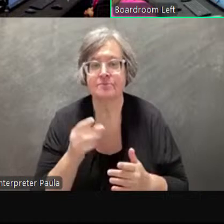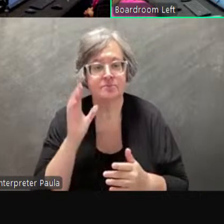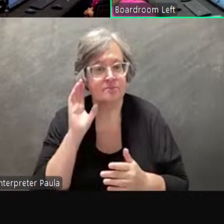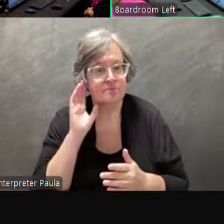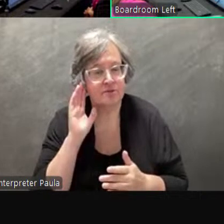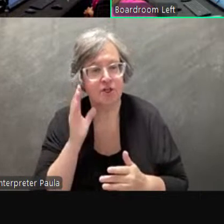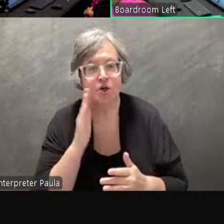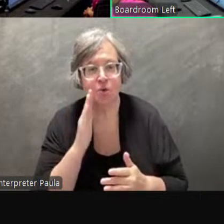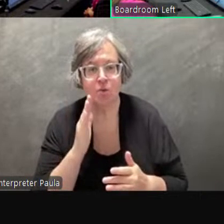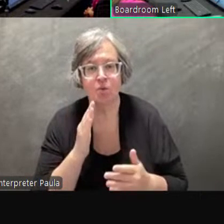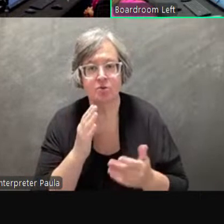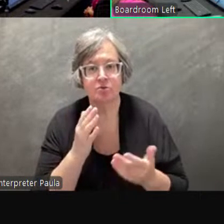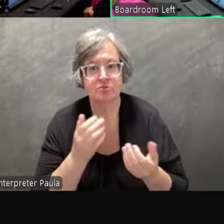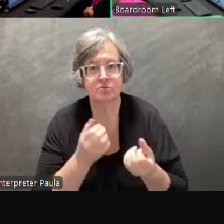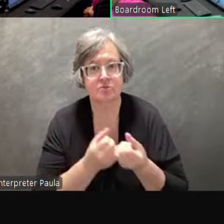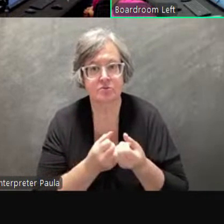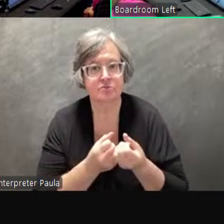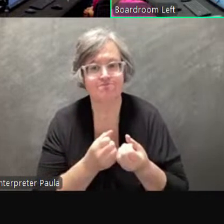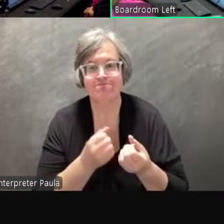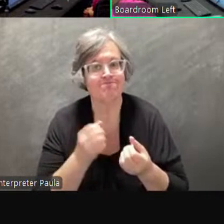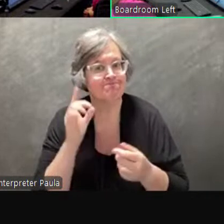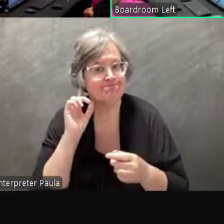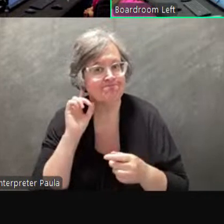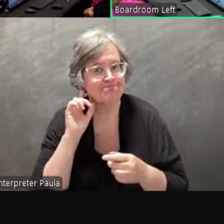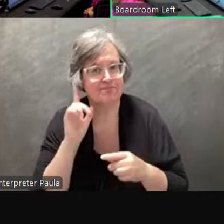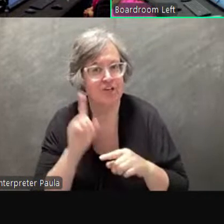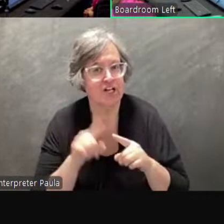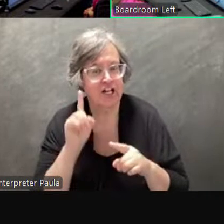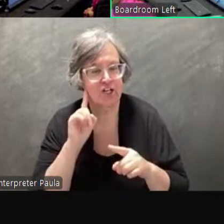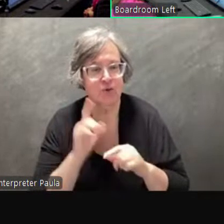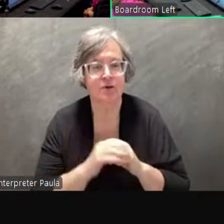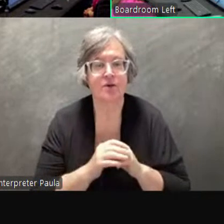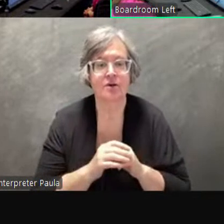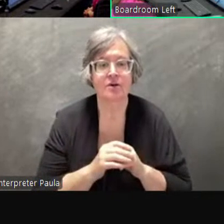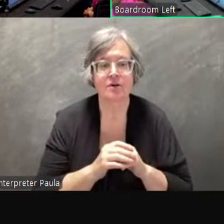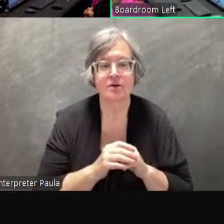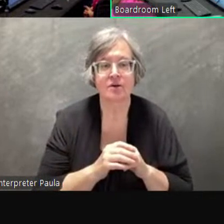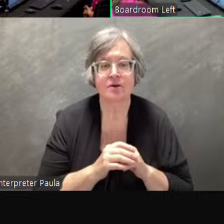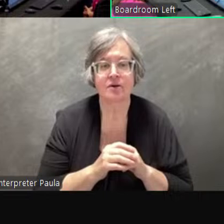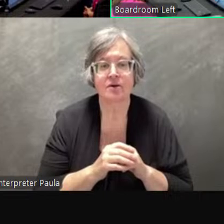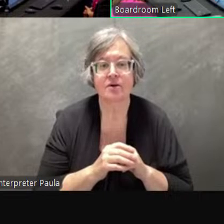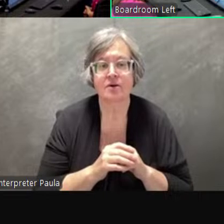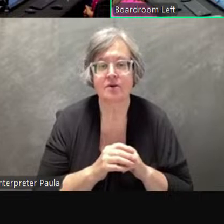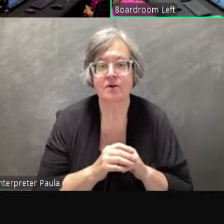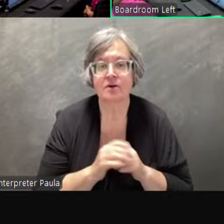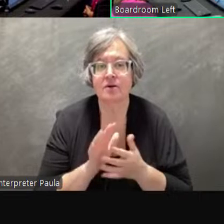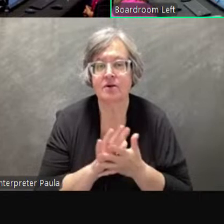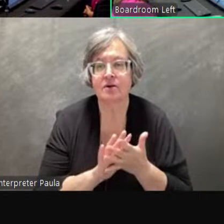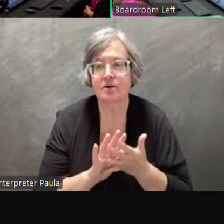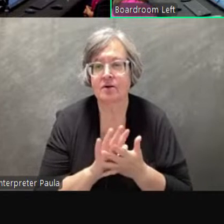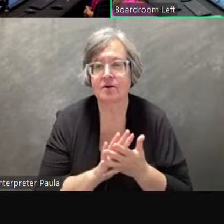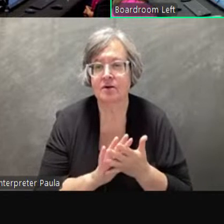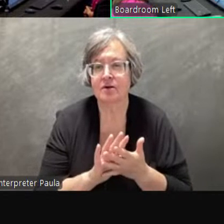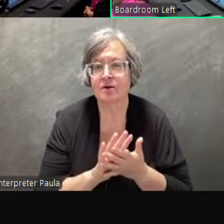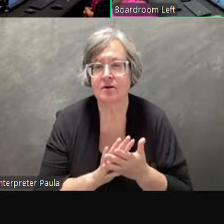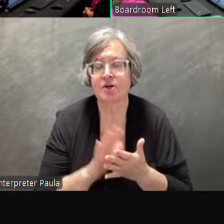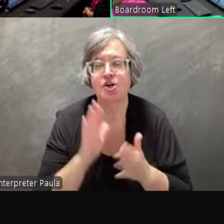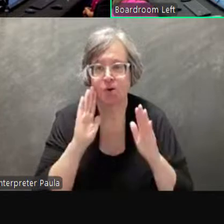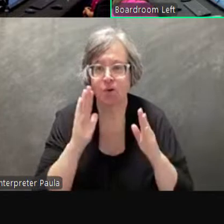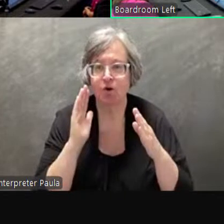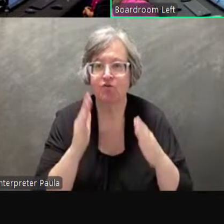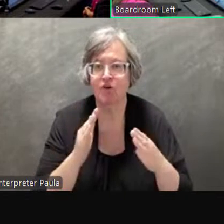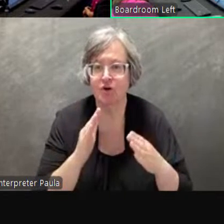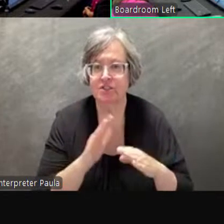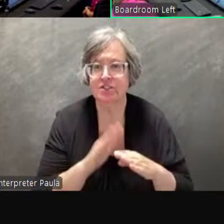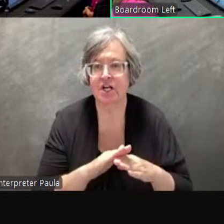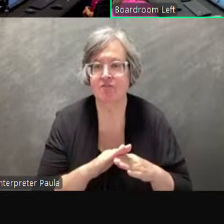all of that. That's forward. As our budget process moves forward as well, we'll obviously be focused on this as